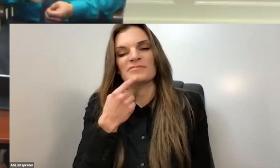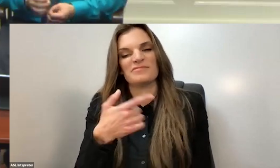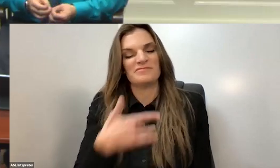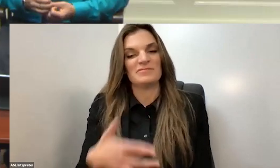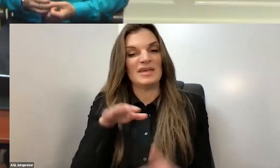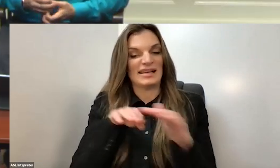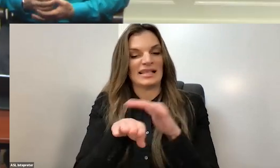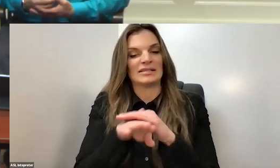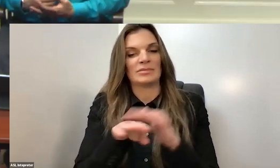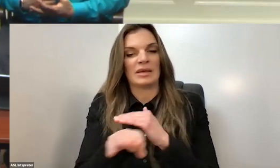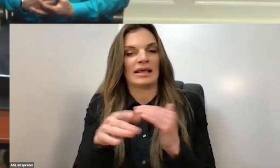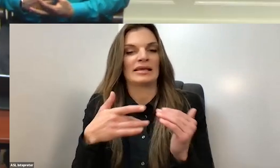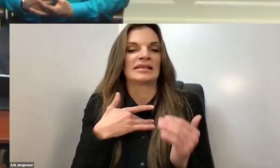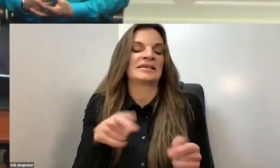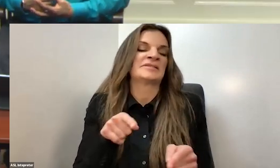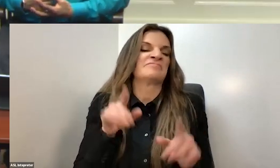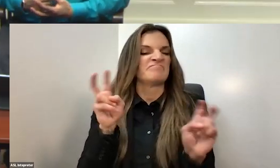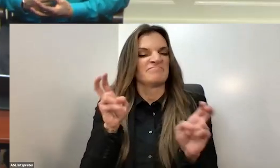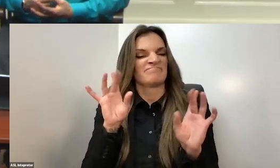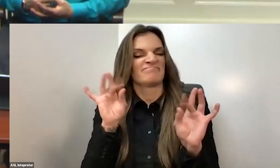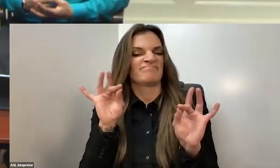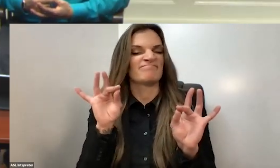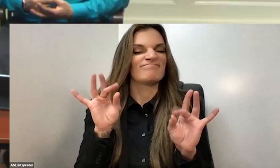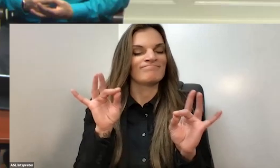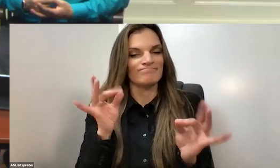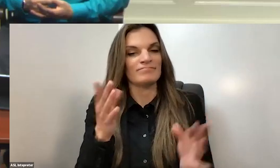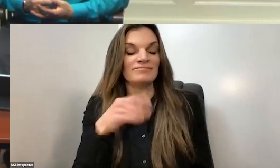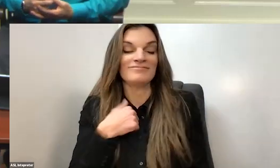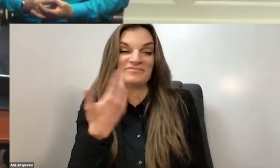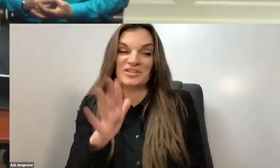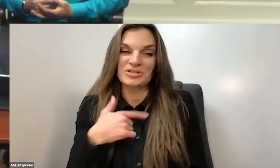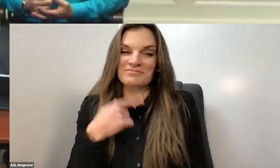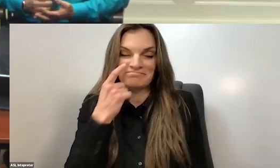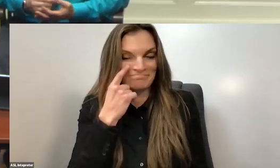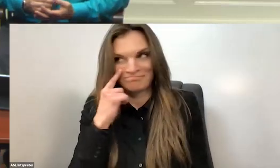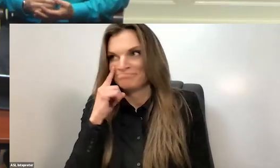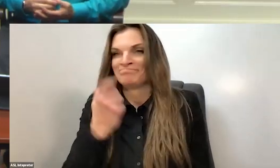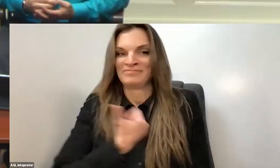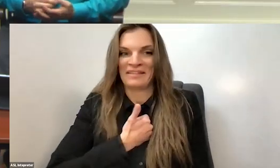something I've experienced in the company. And I want to know, how do you